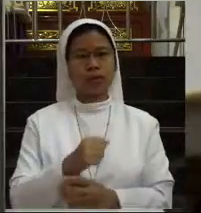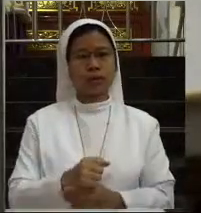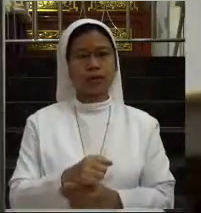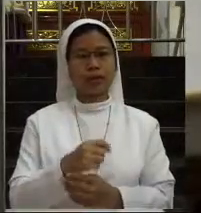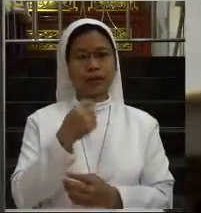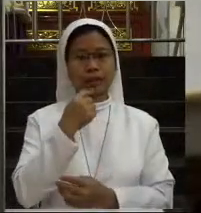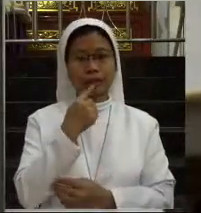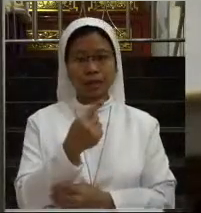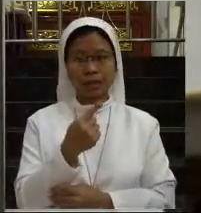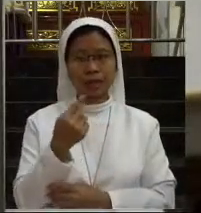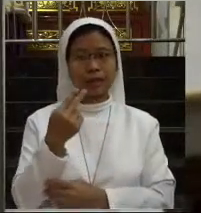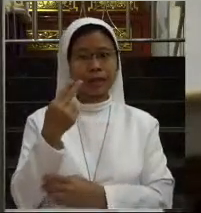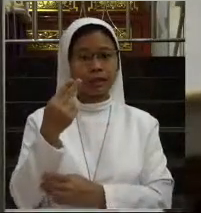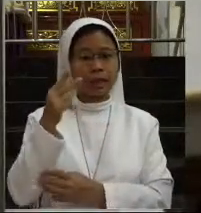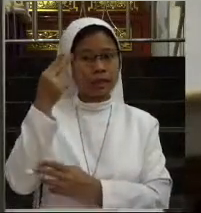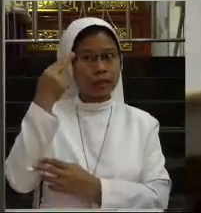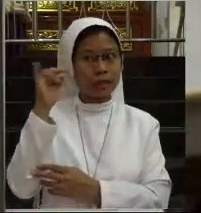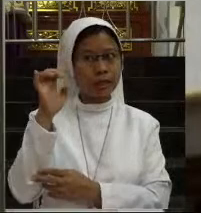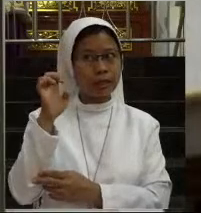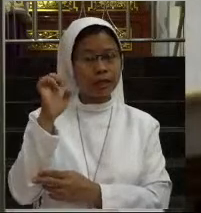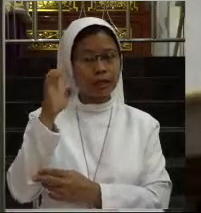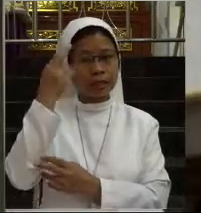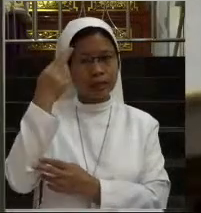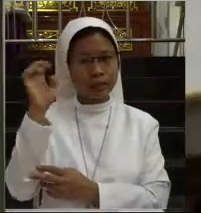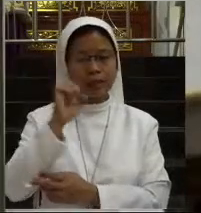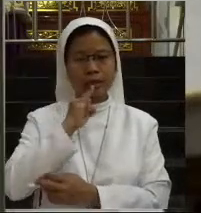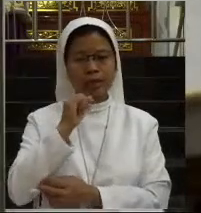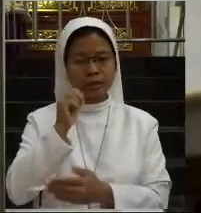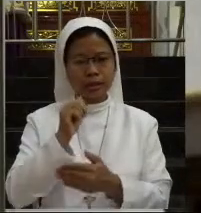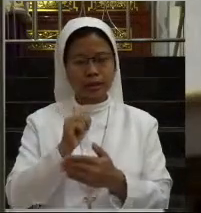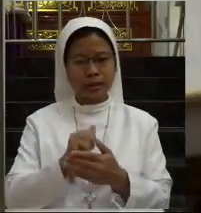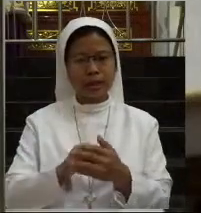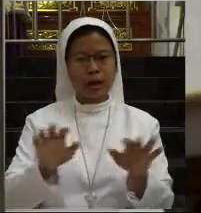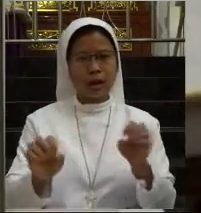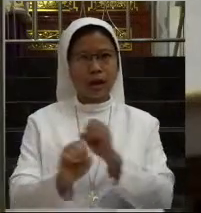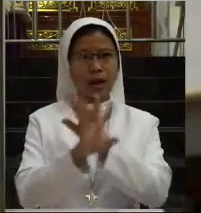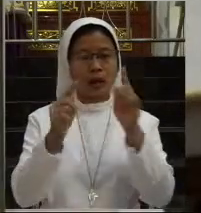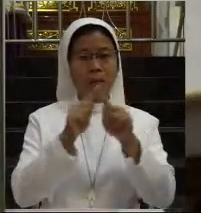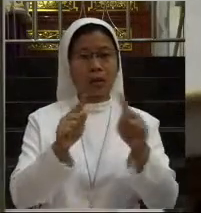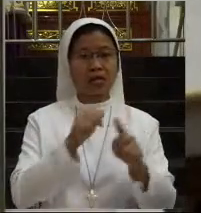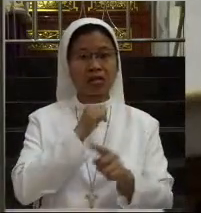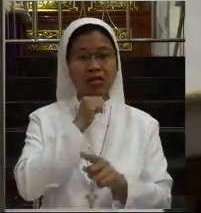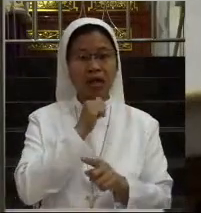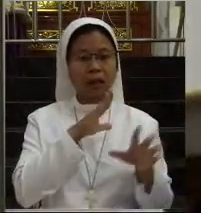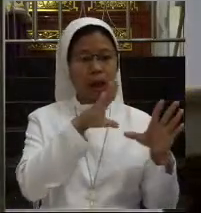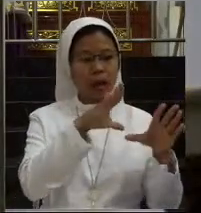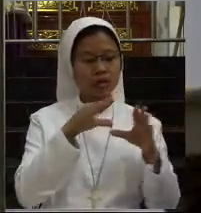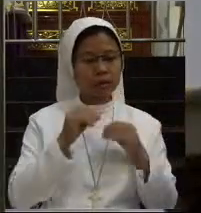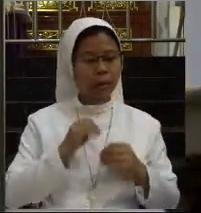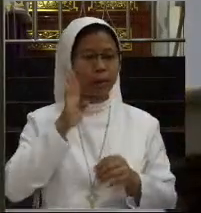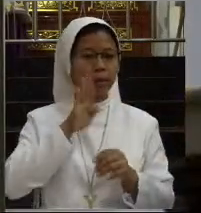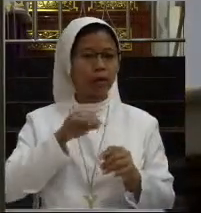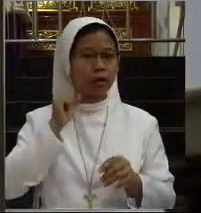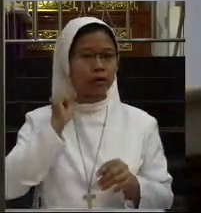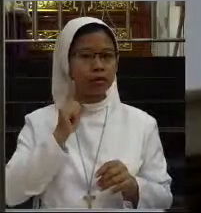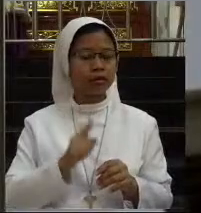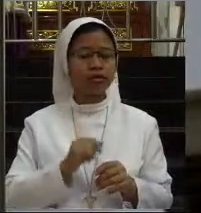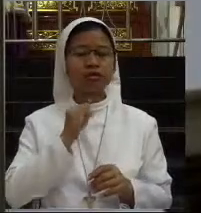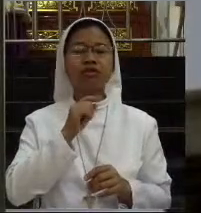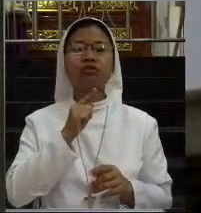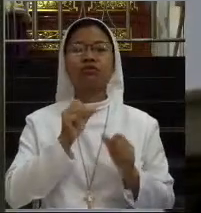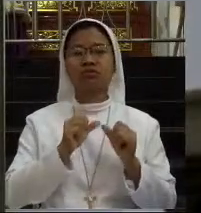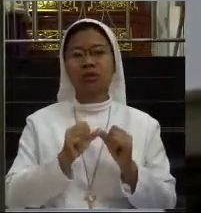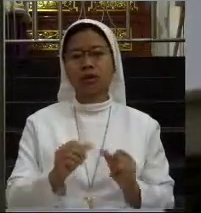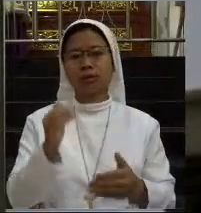he is in the light, yet hates his brother, is still in the